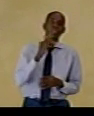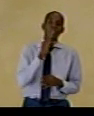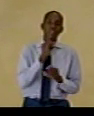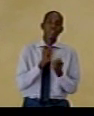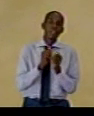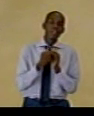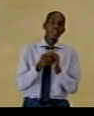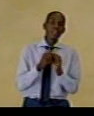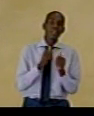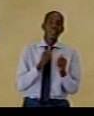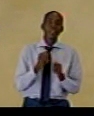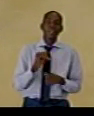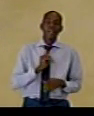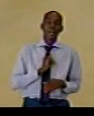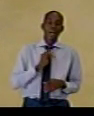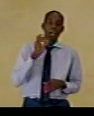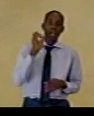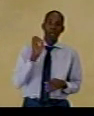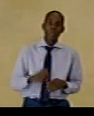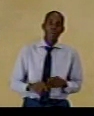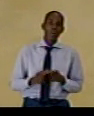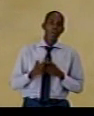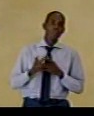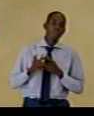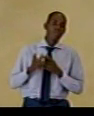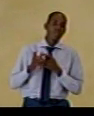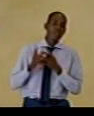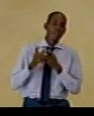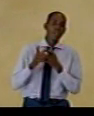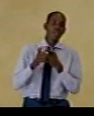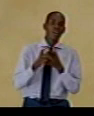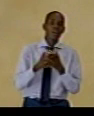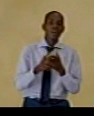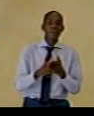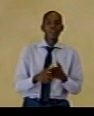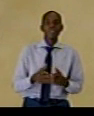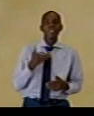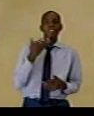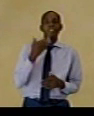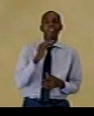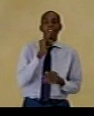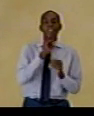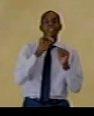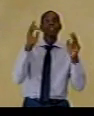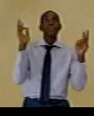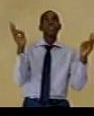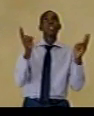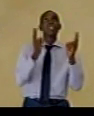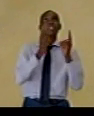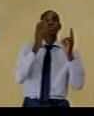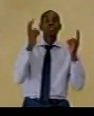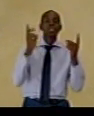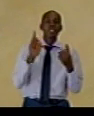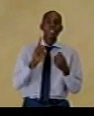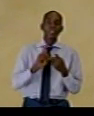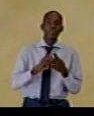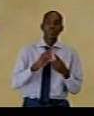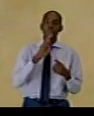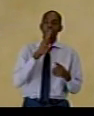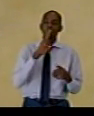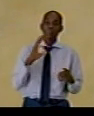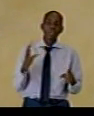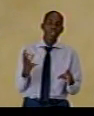There's a race I must run. There's a victory